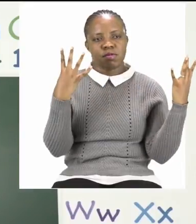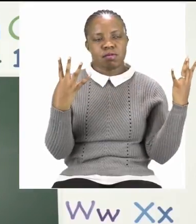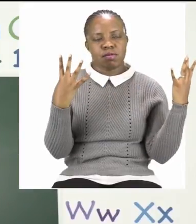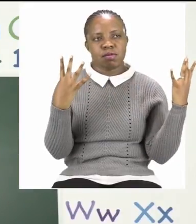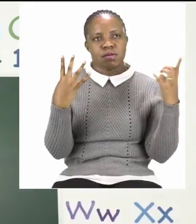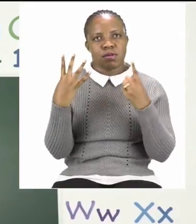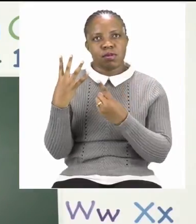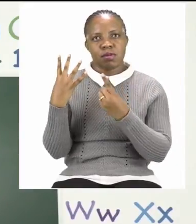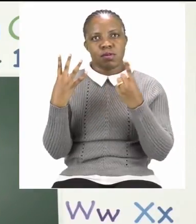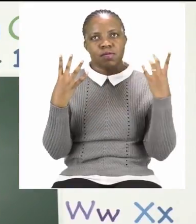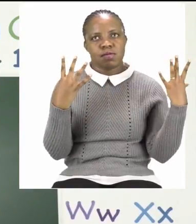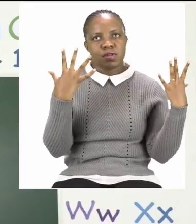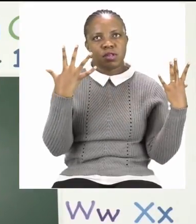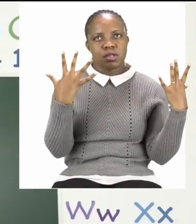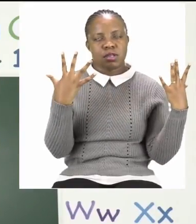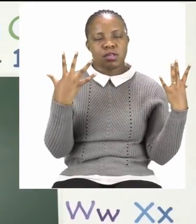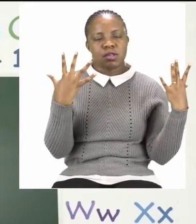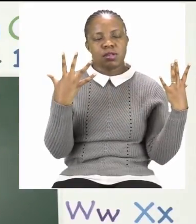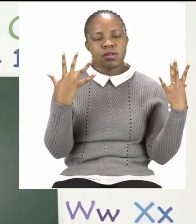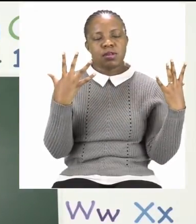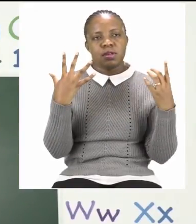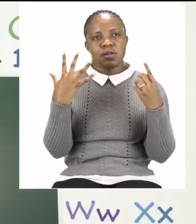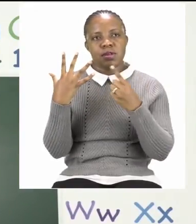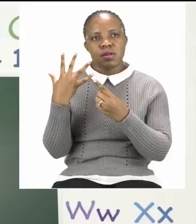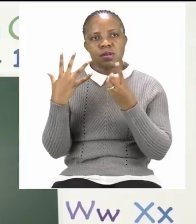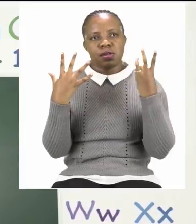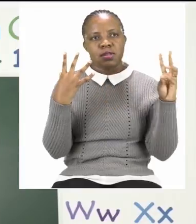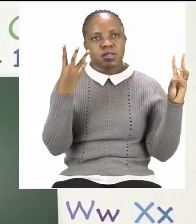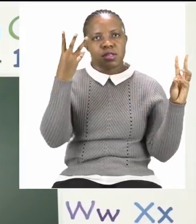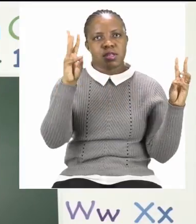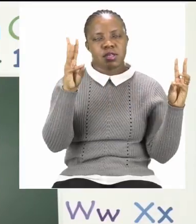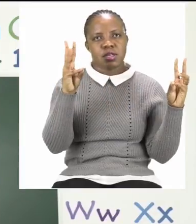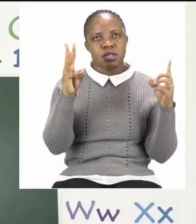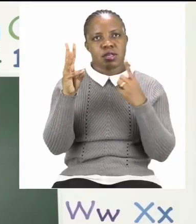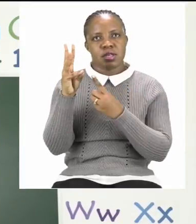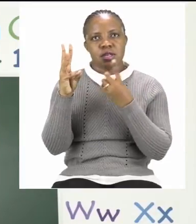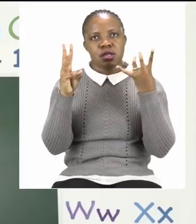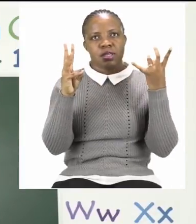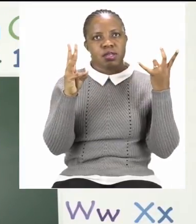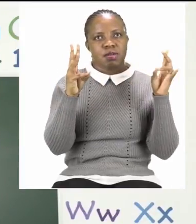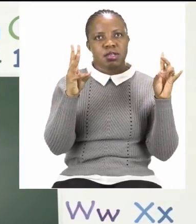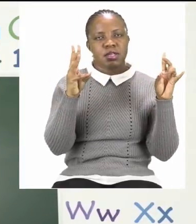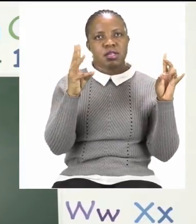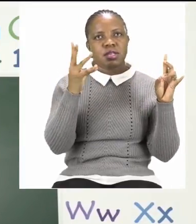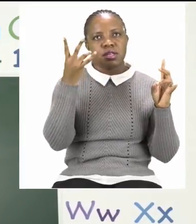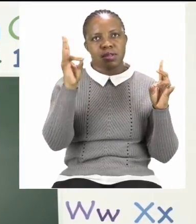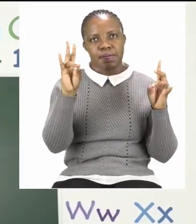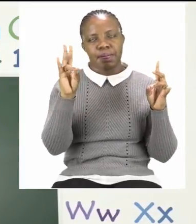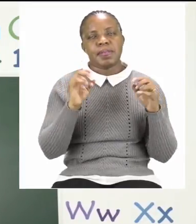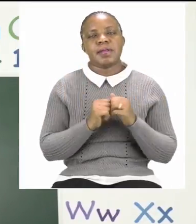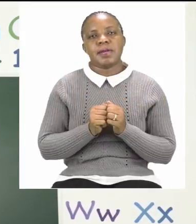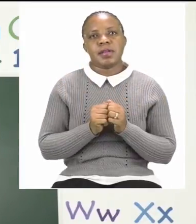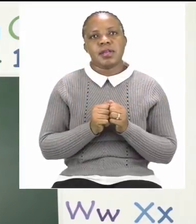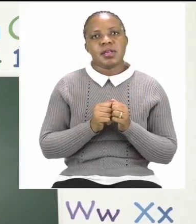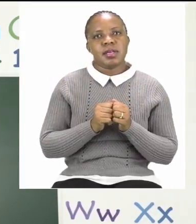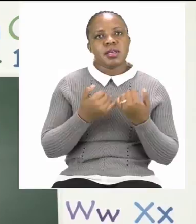14, 15, 16, 17. Now we need to count